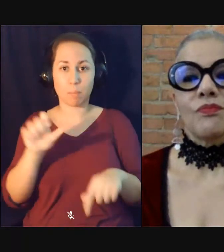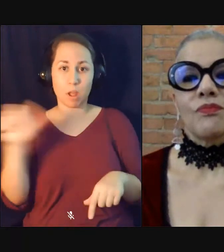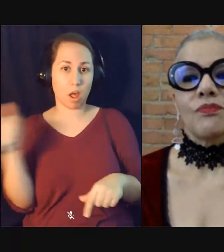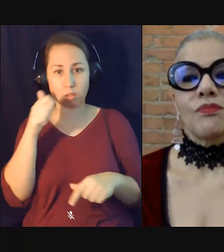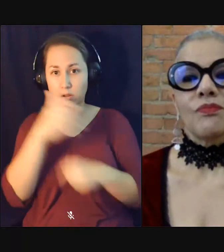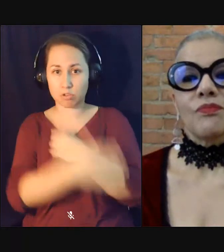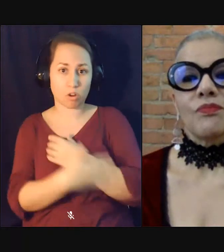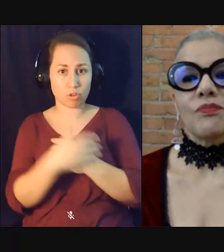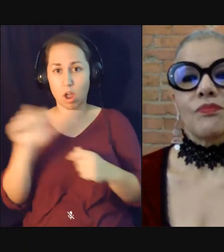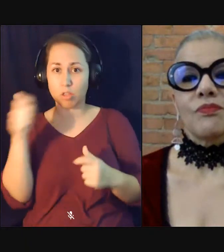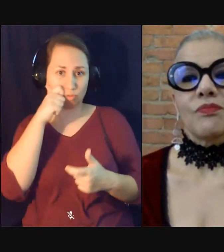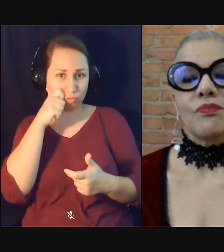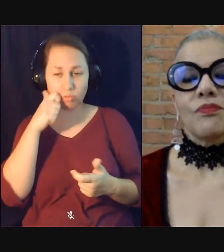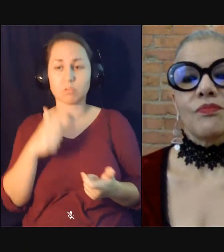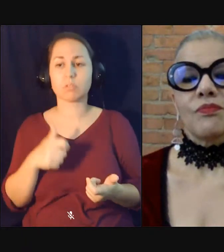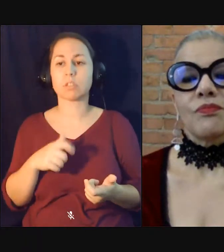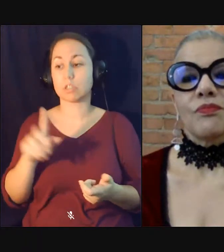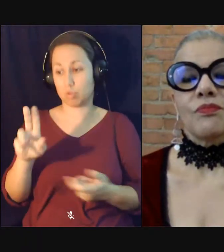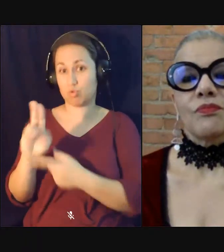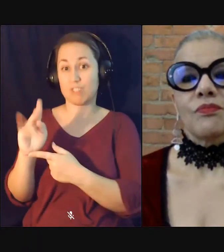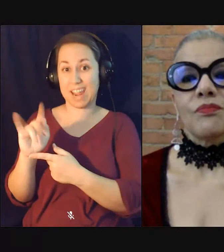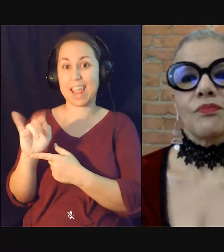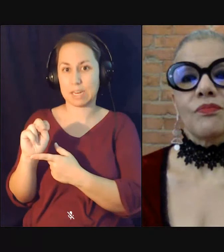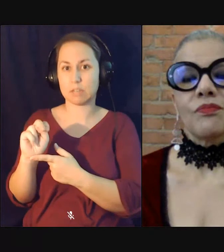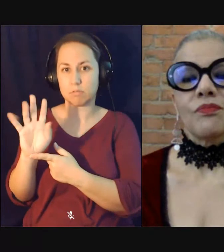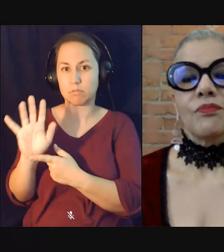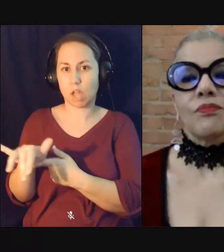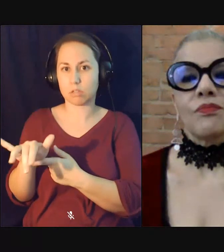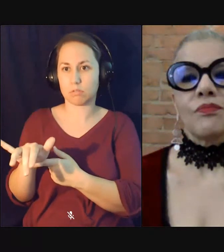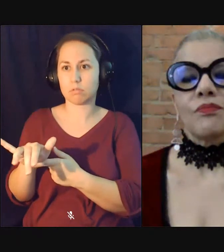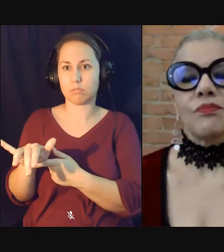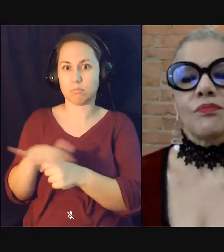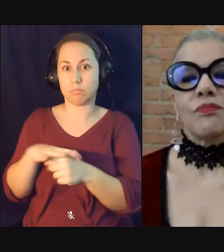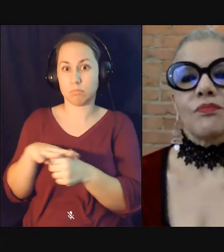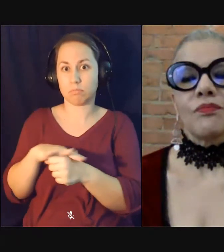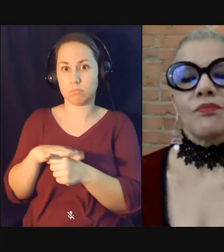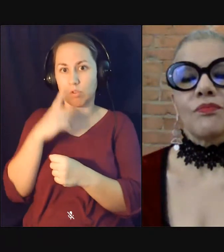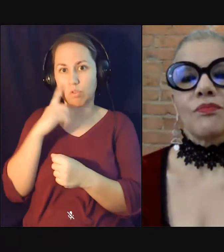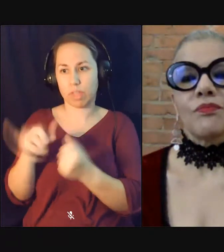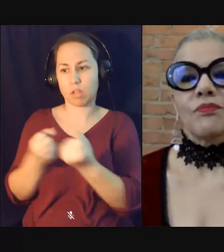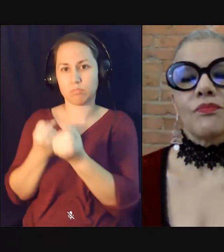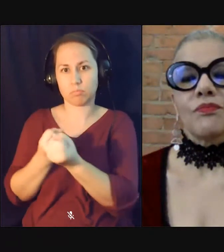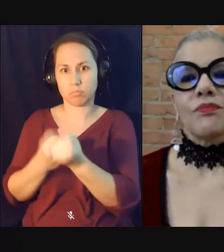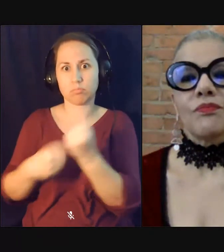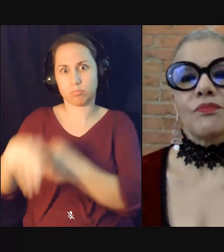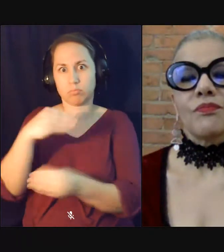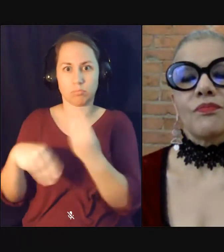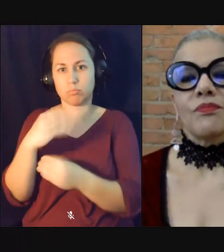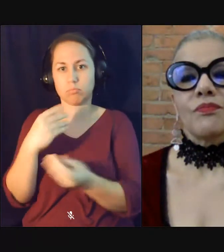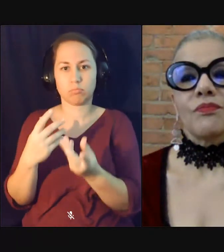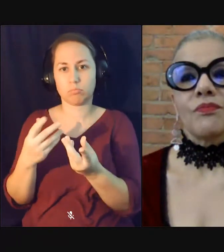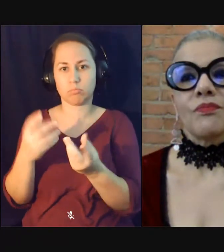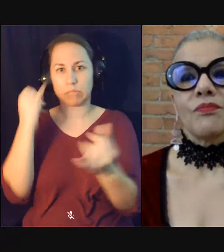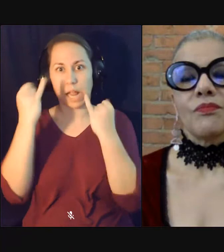Ukraine is certainly a hotspot for it, and there is mutual exchange of ideas and support. And in fact, the Christchurch